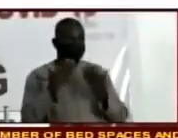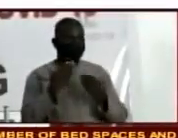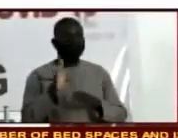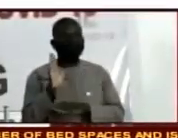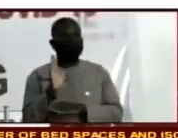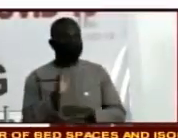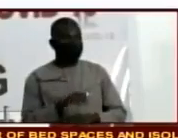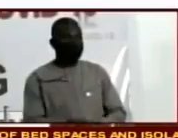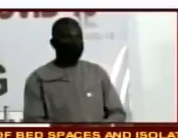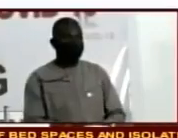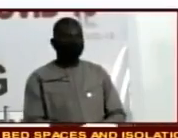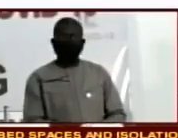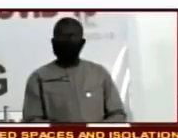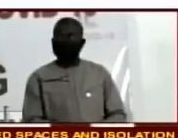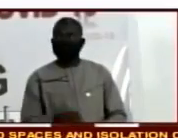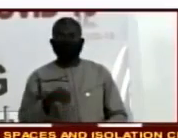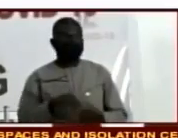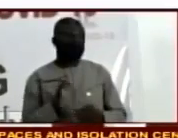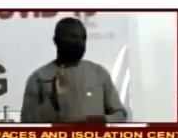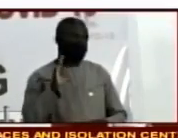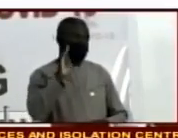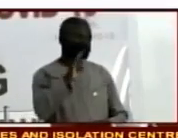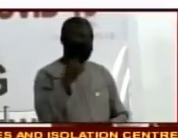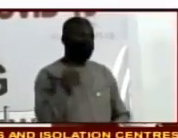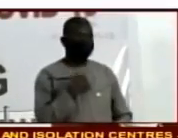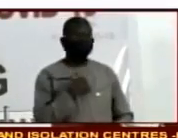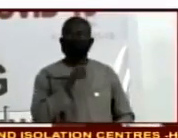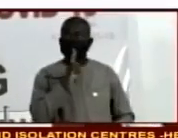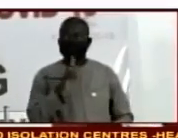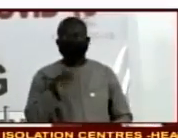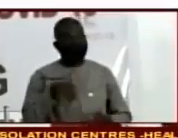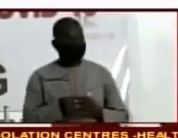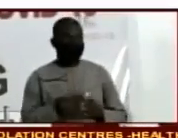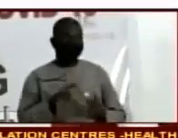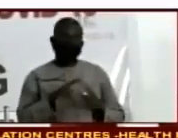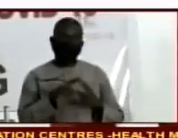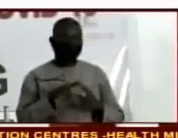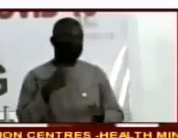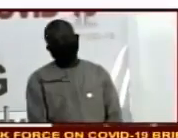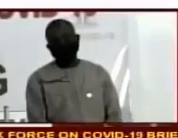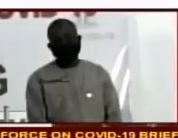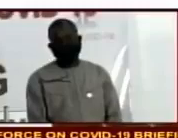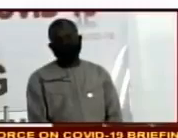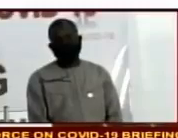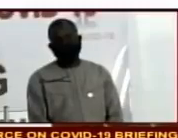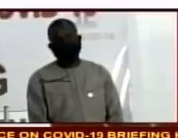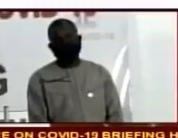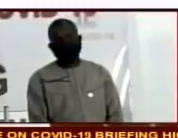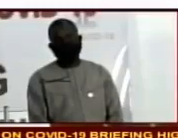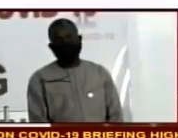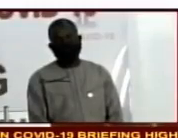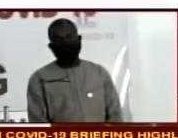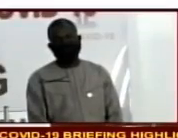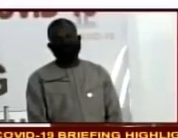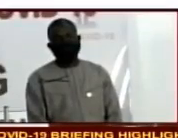Certainly in civil aviation, we are in a very difficult moment. Like every sector is highly